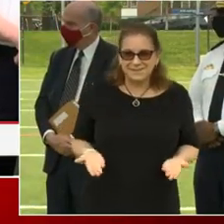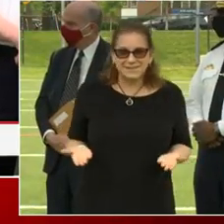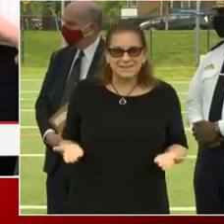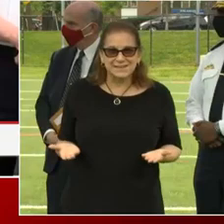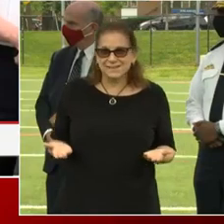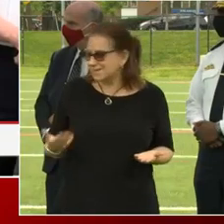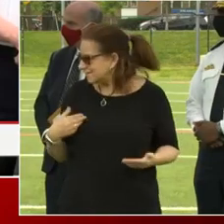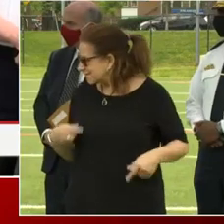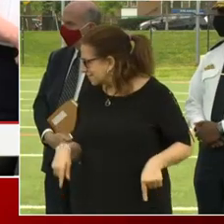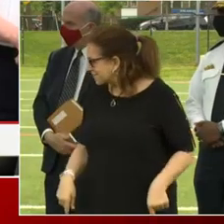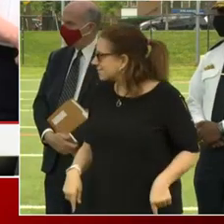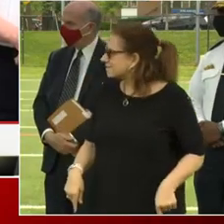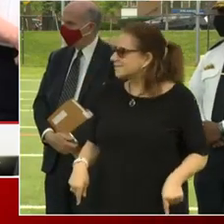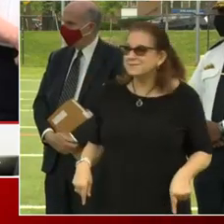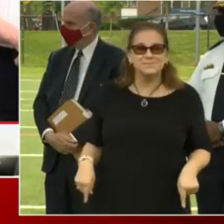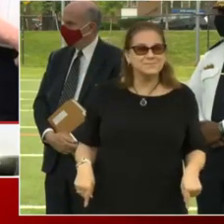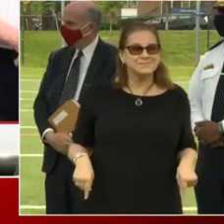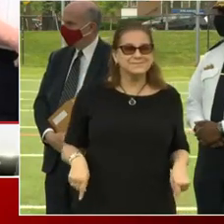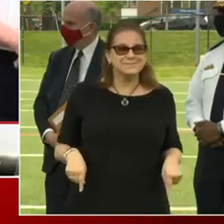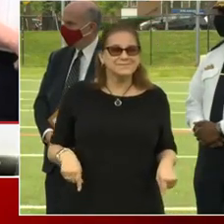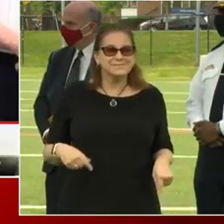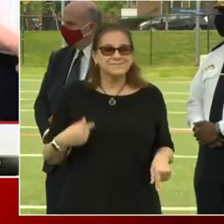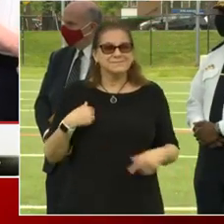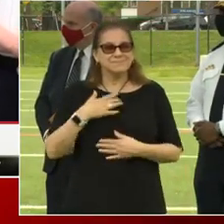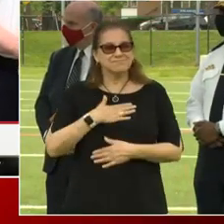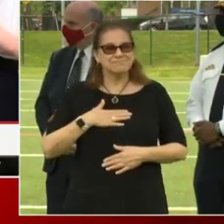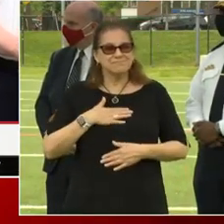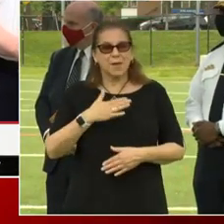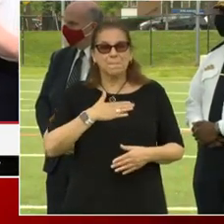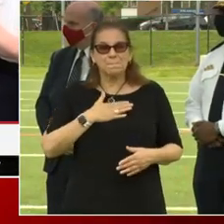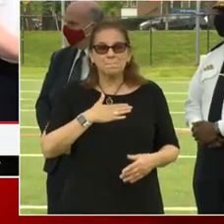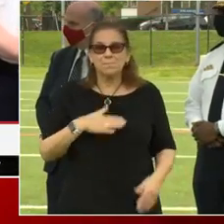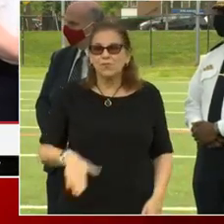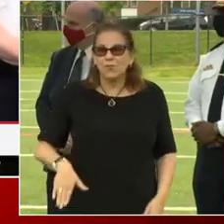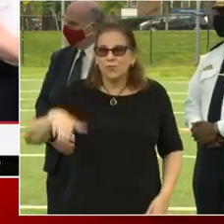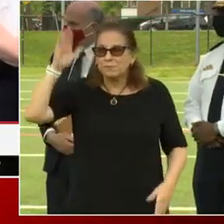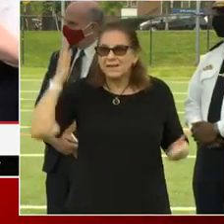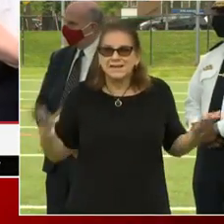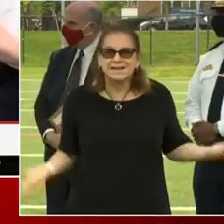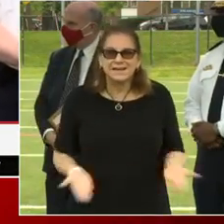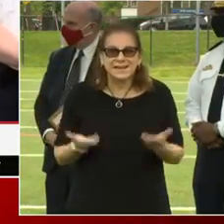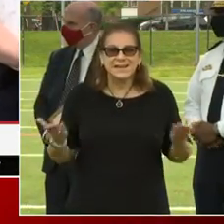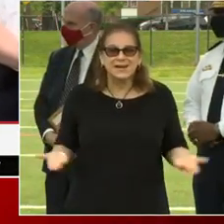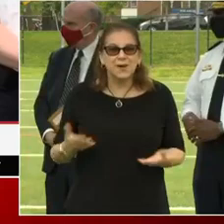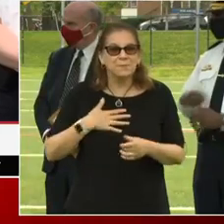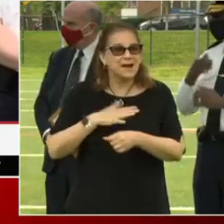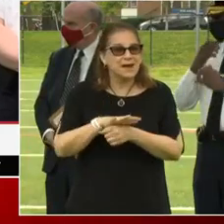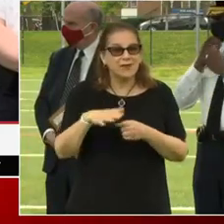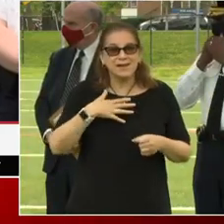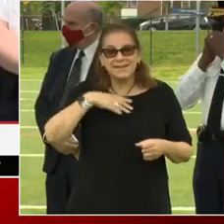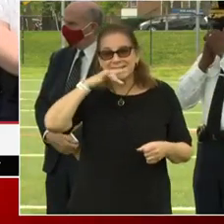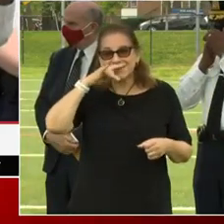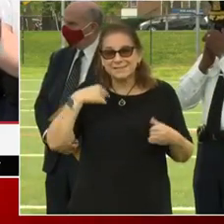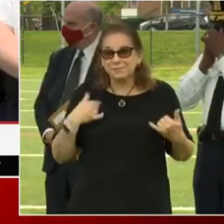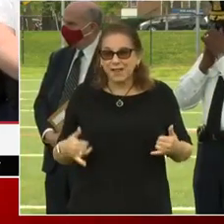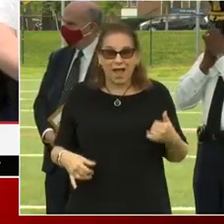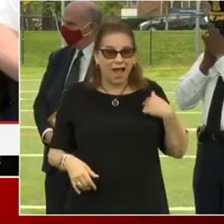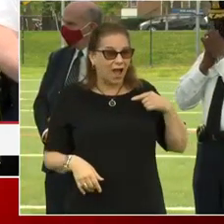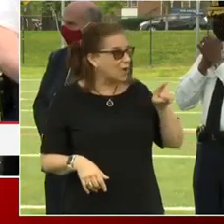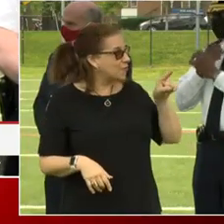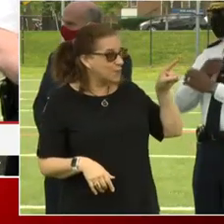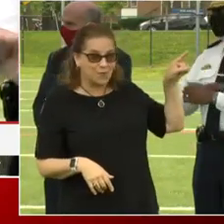see, this rec center is it was my neighborhood rec center when I was a kid. This pool is the pool that I came